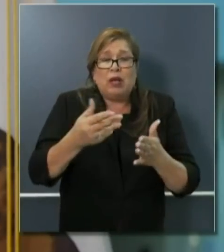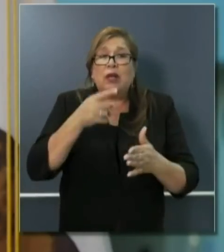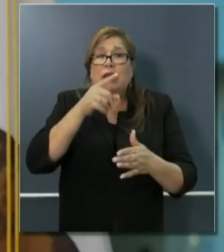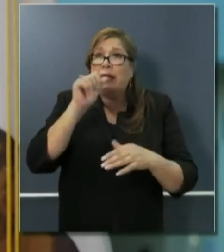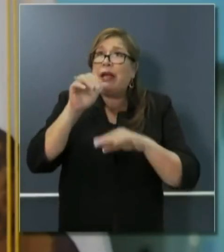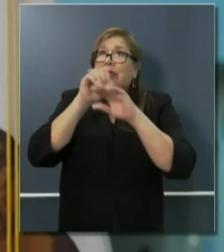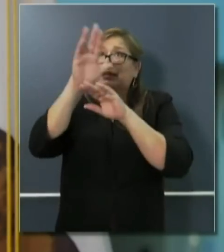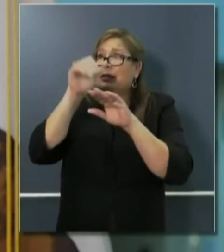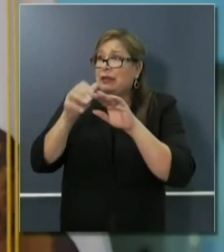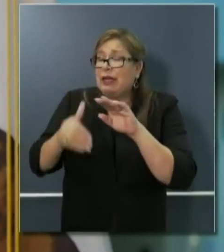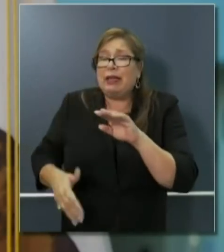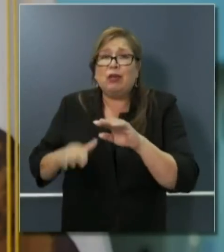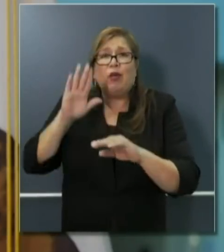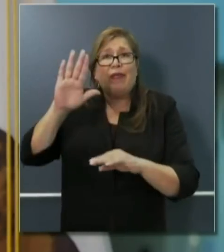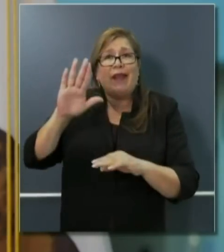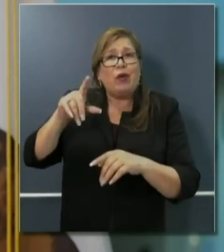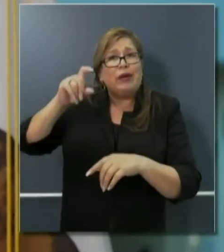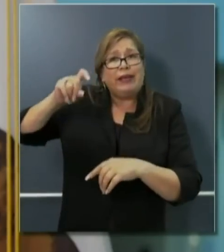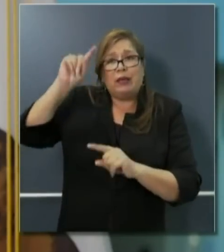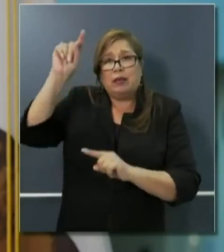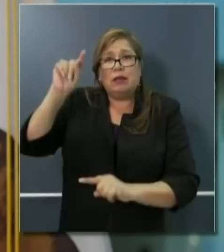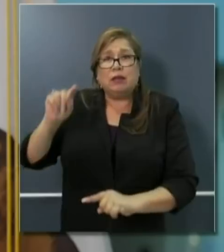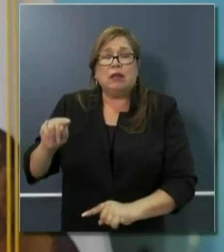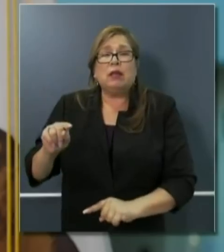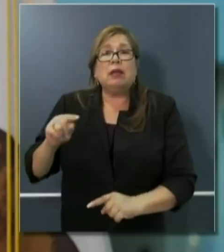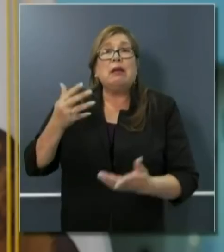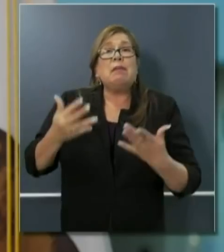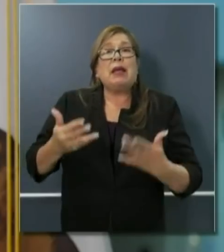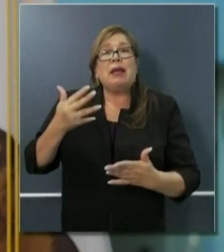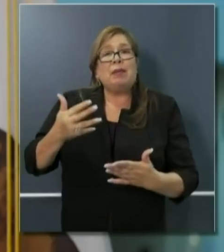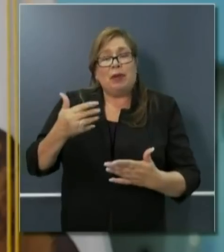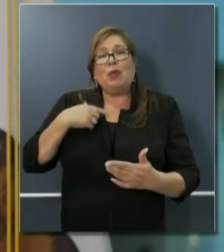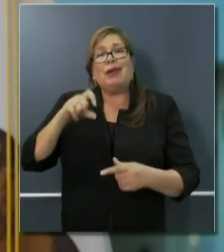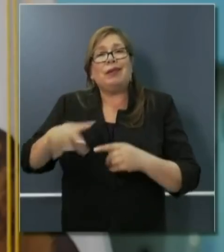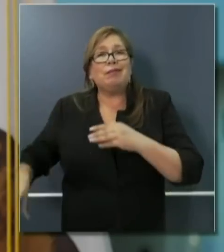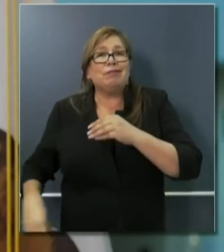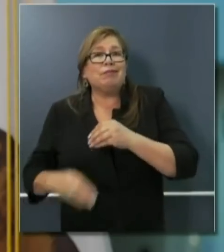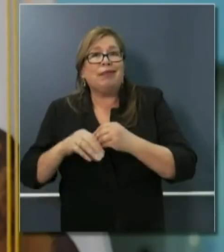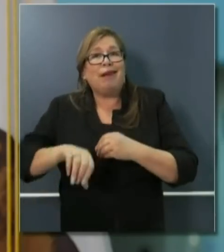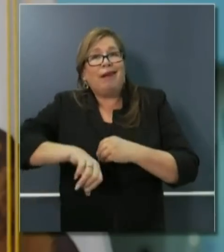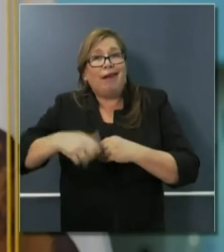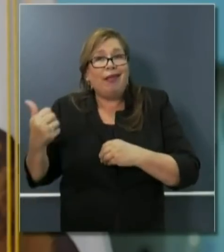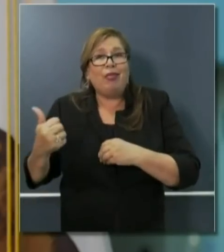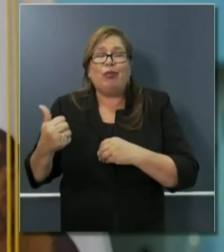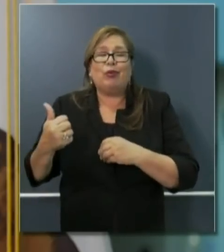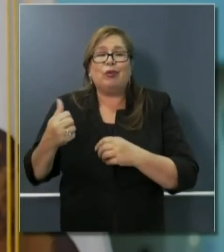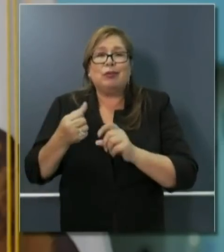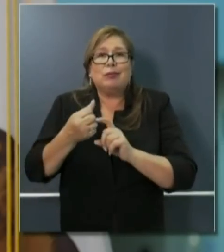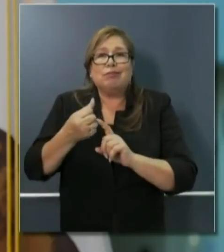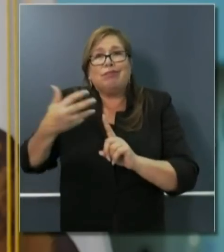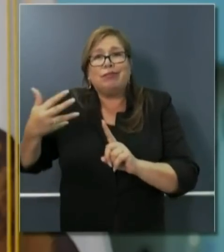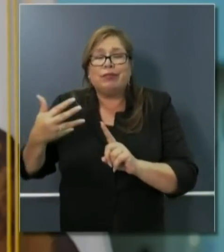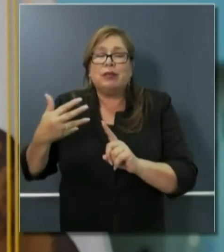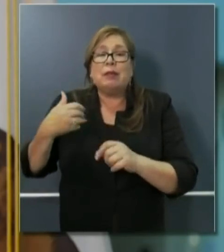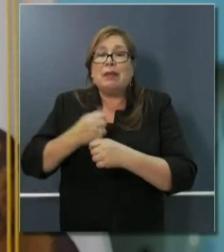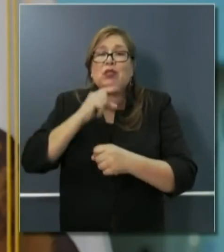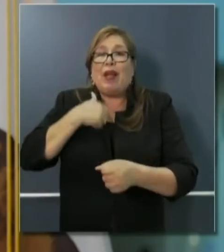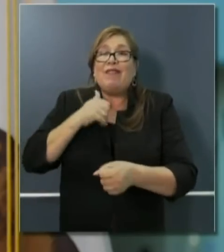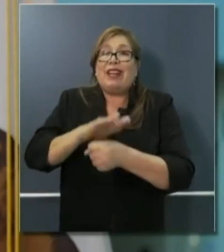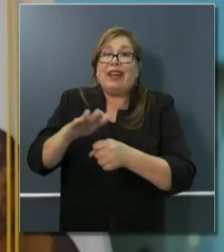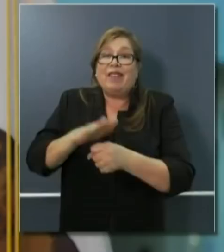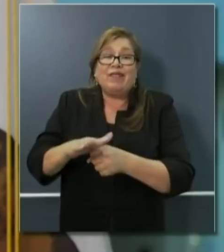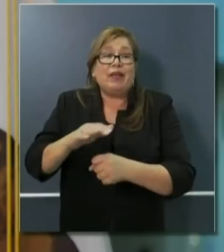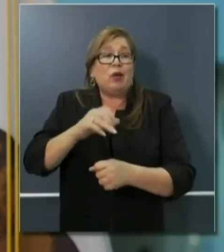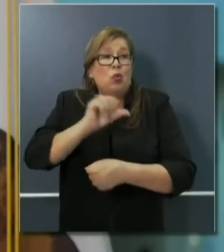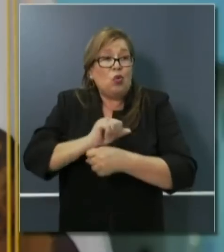global need across the state, we may indeed need to look at other interventions to make sure our healthcare workforce is sufficient to meet